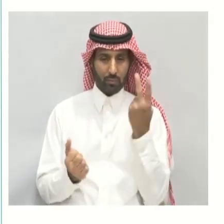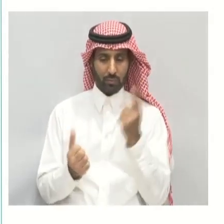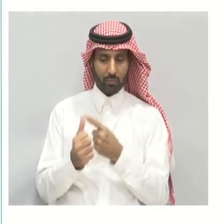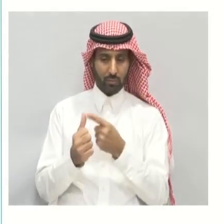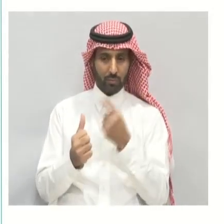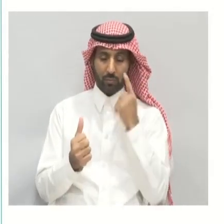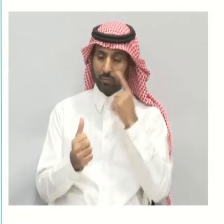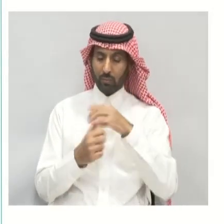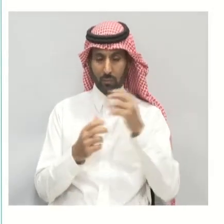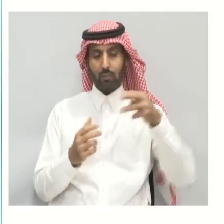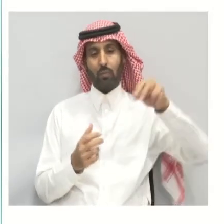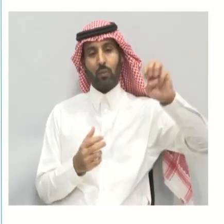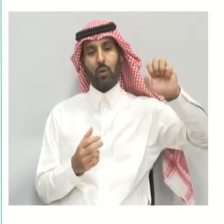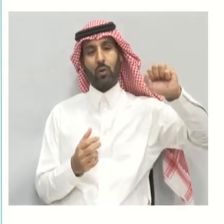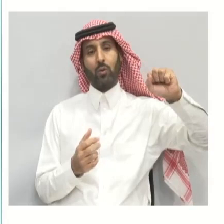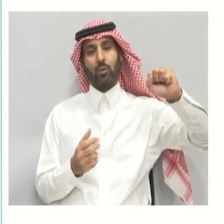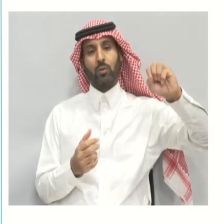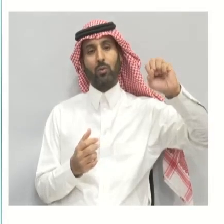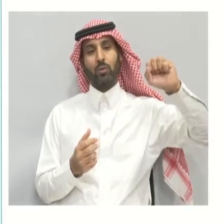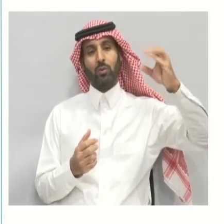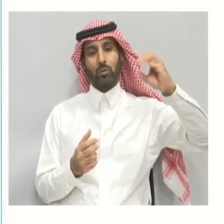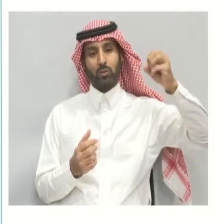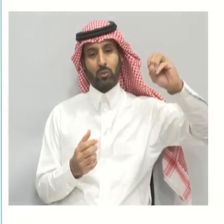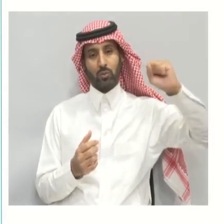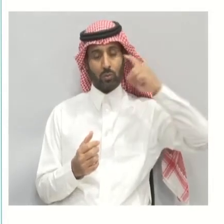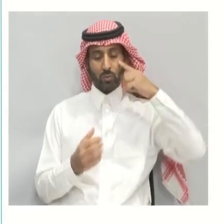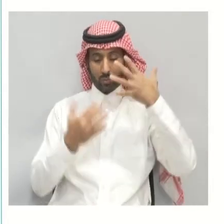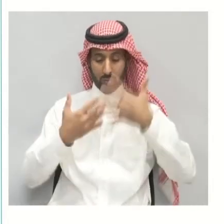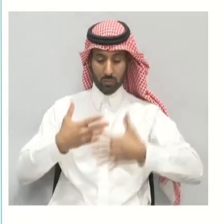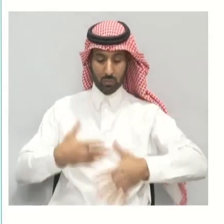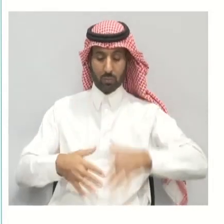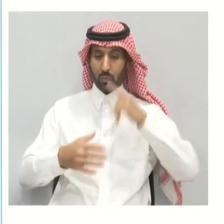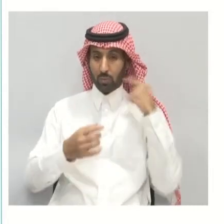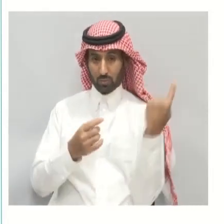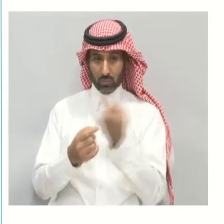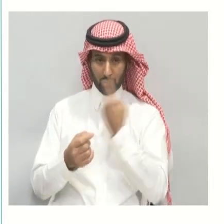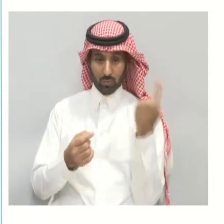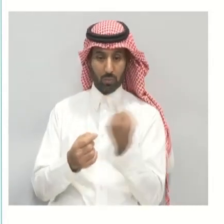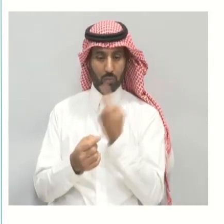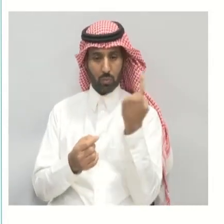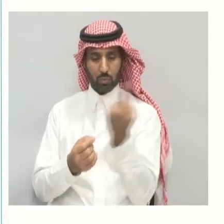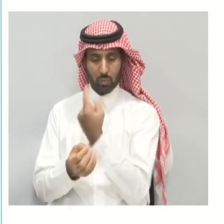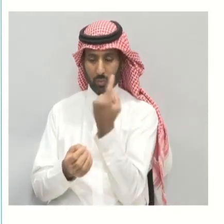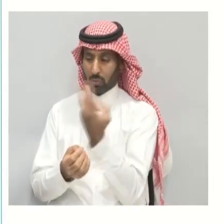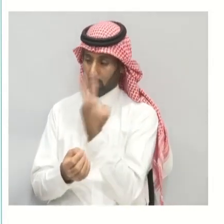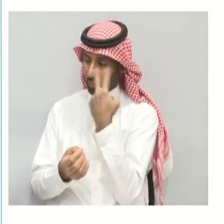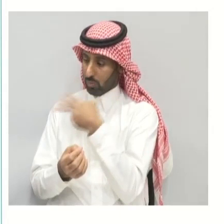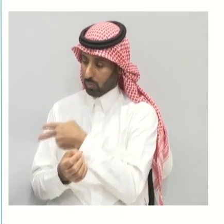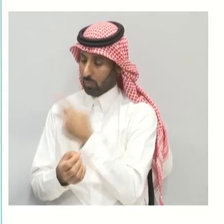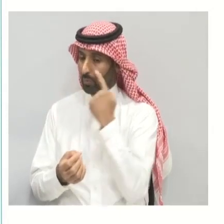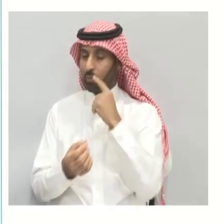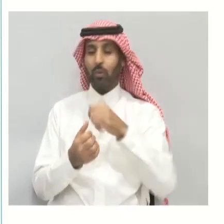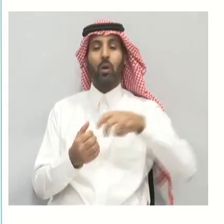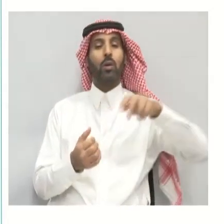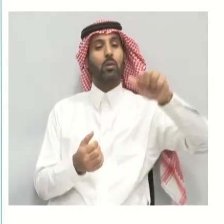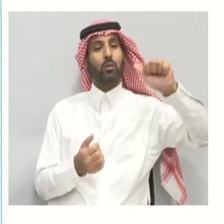one, Makuku boat ride on the Iguazu River, and also helicopter ride over the falls, and Itabu